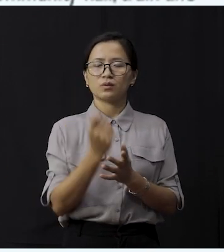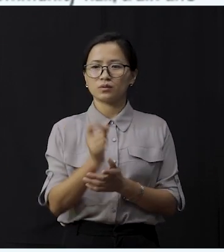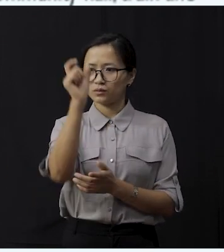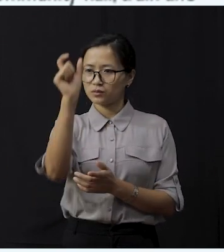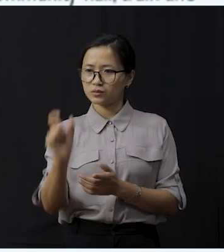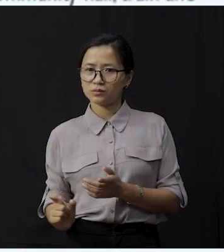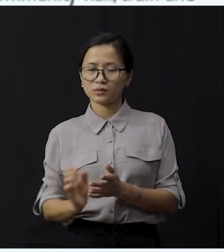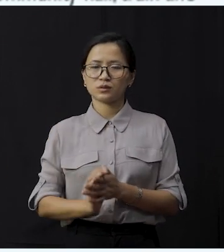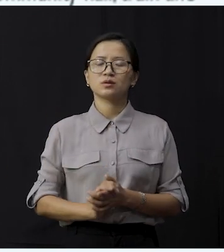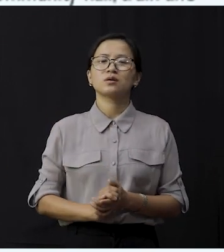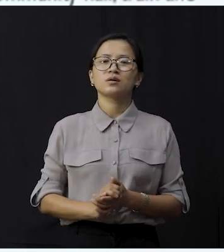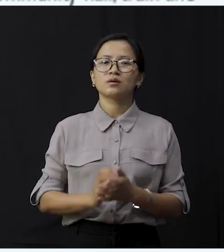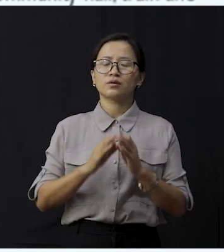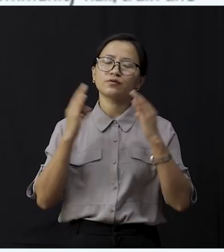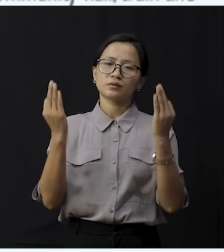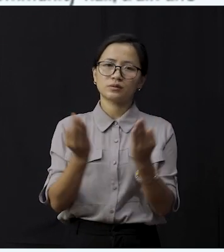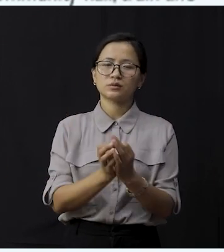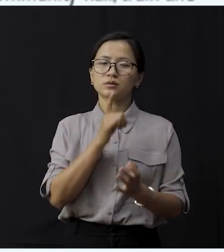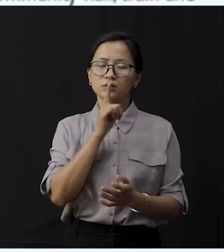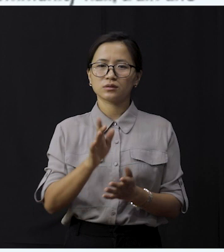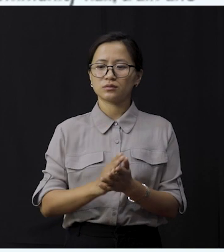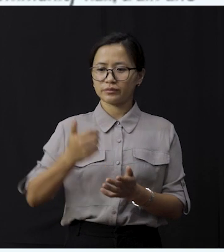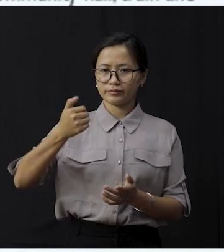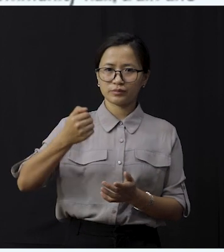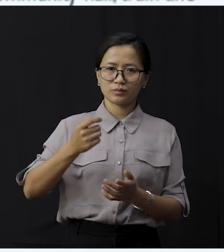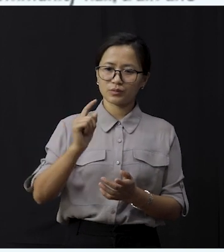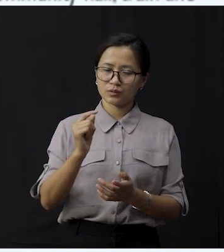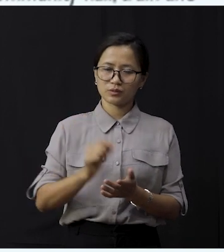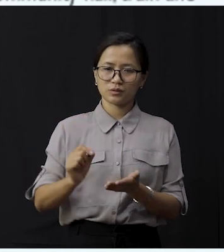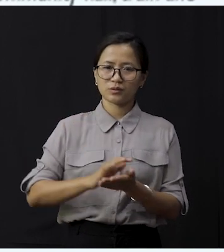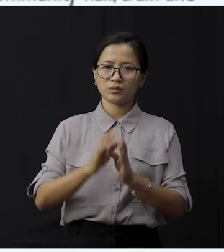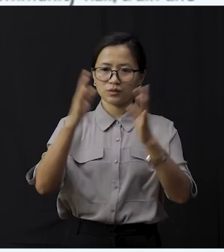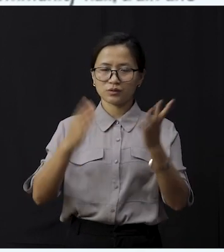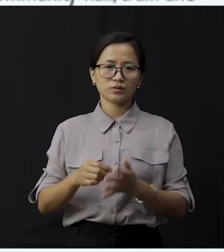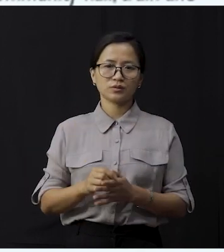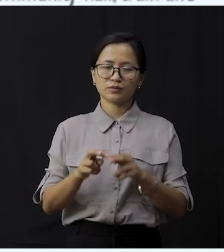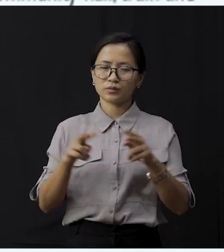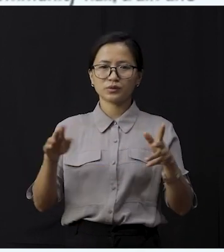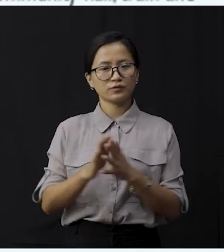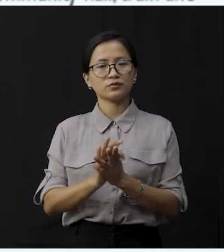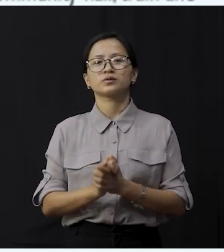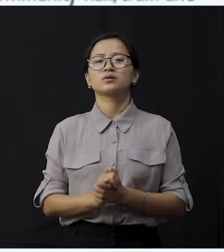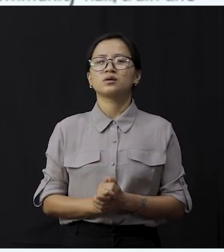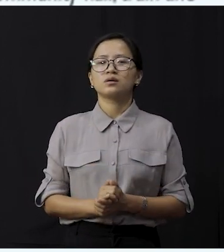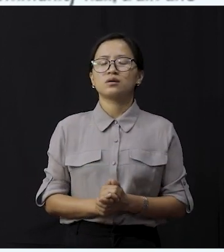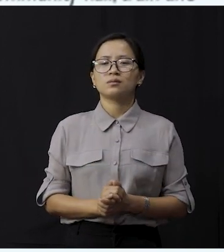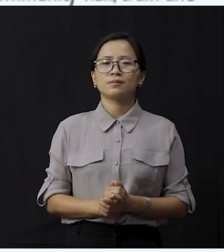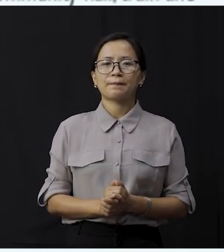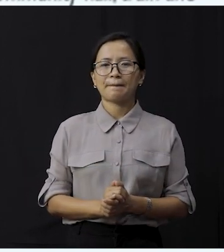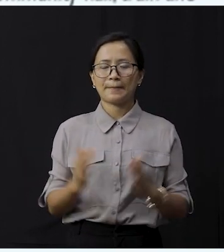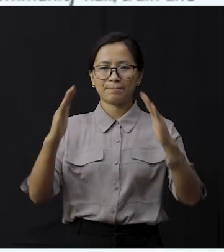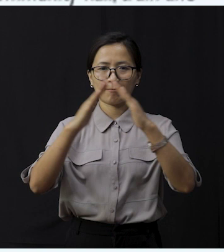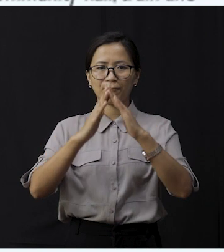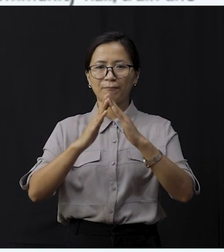or a single person or a family, such as a pencil, a toy, a jewelry, or an ornaments, or